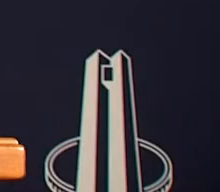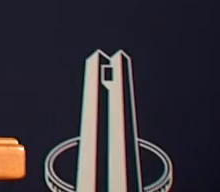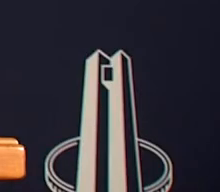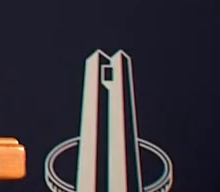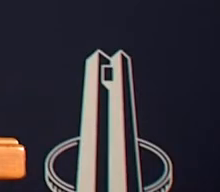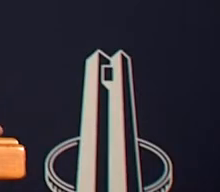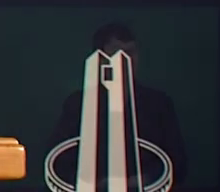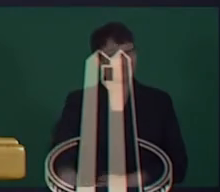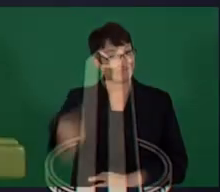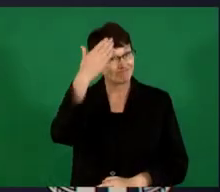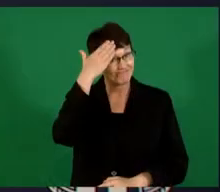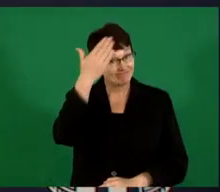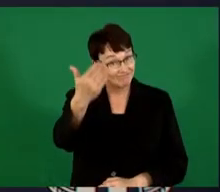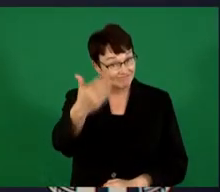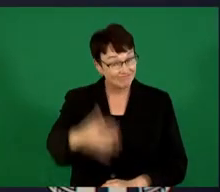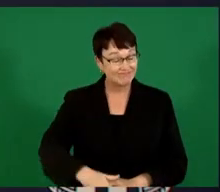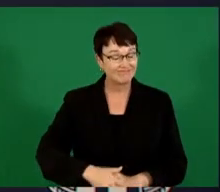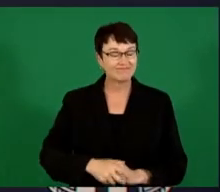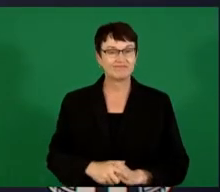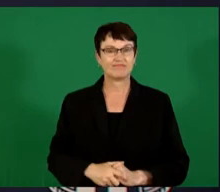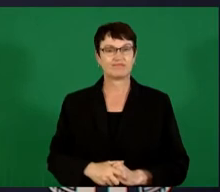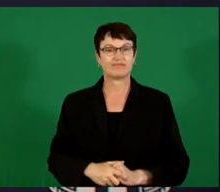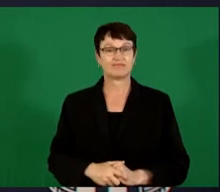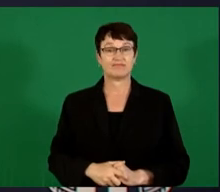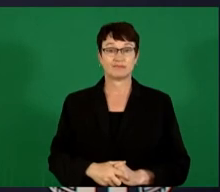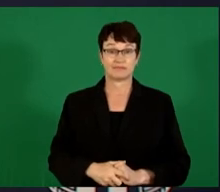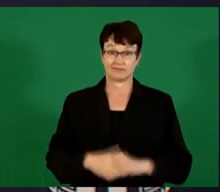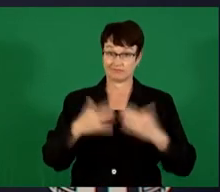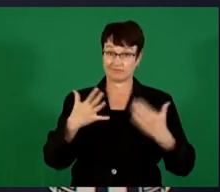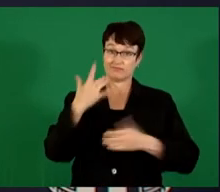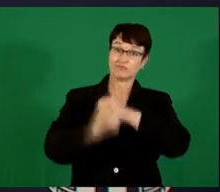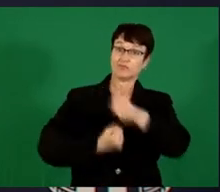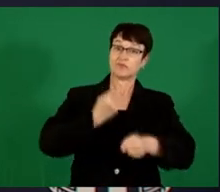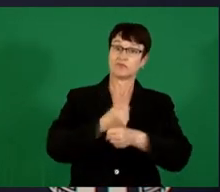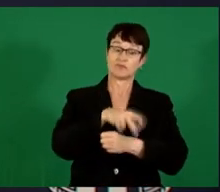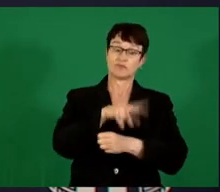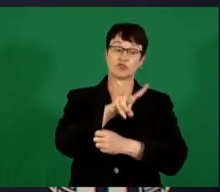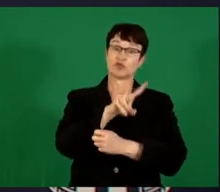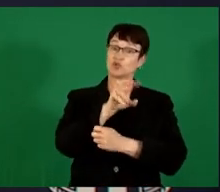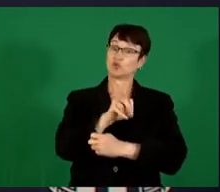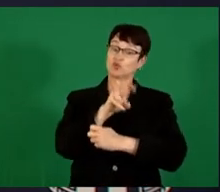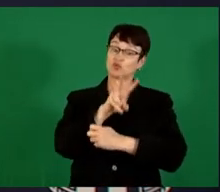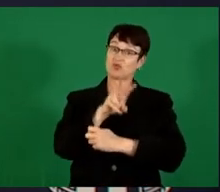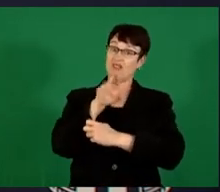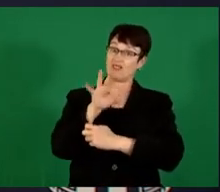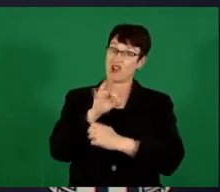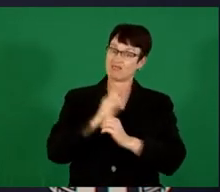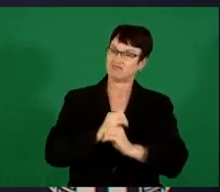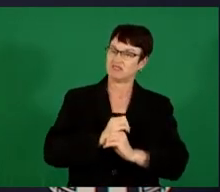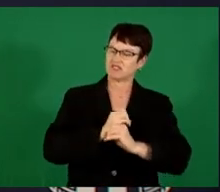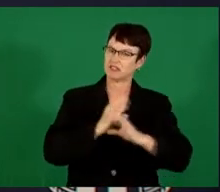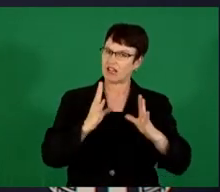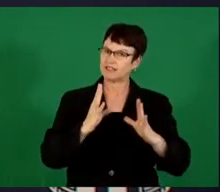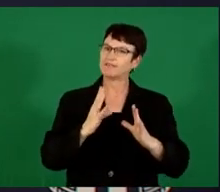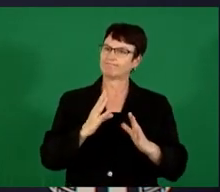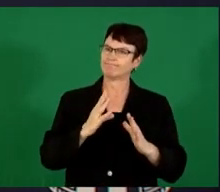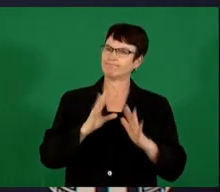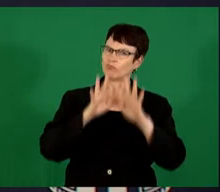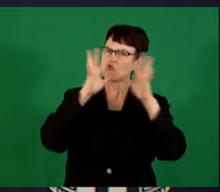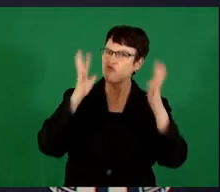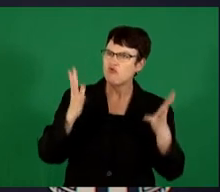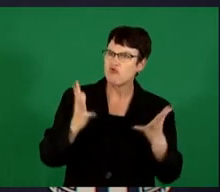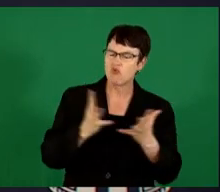Good day. As this year commences, high inflation and weak economic